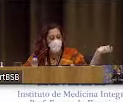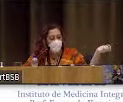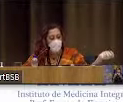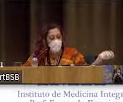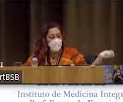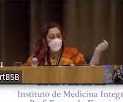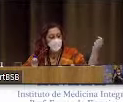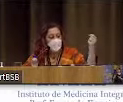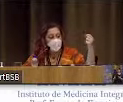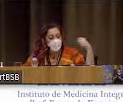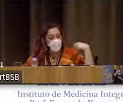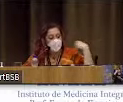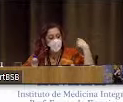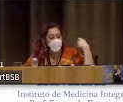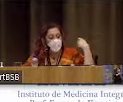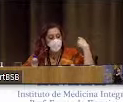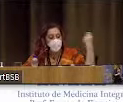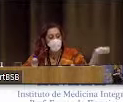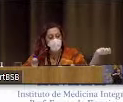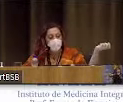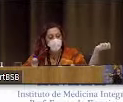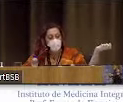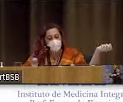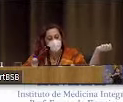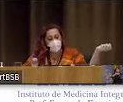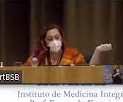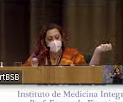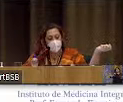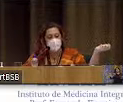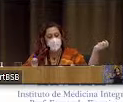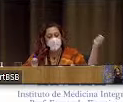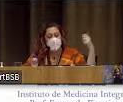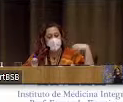12,000 surgeries, 40,000 hospitalization, more than